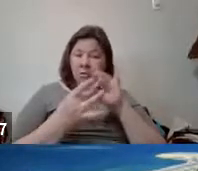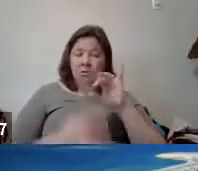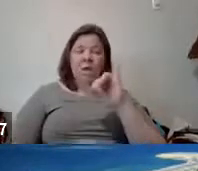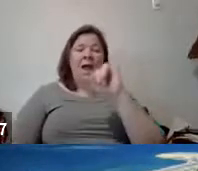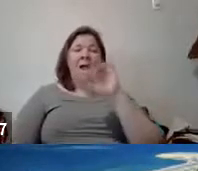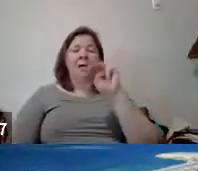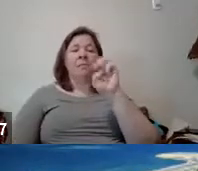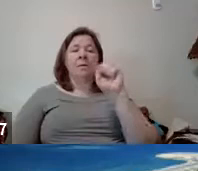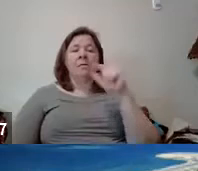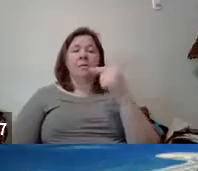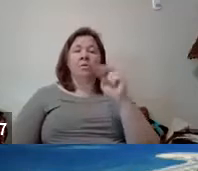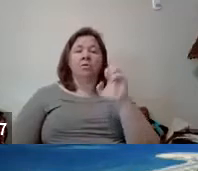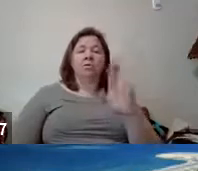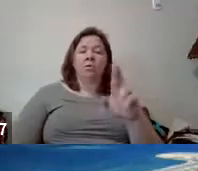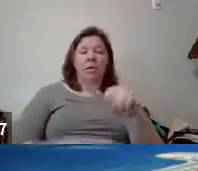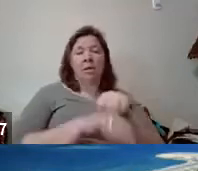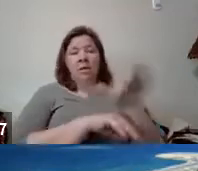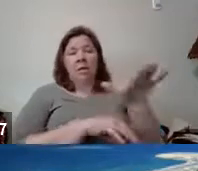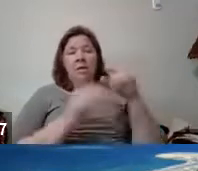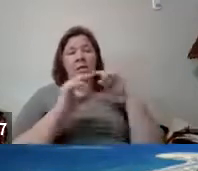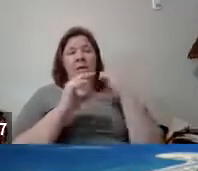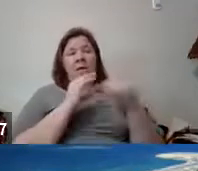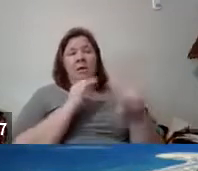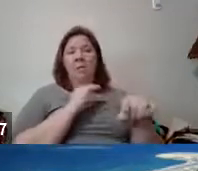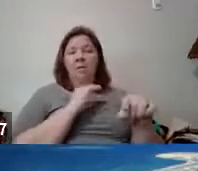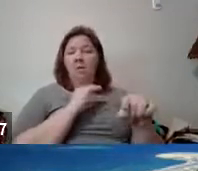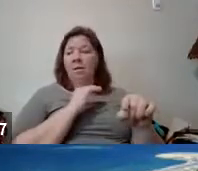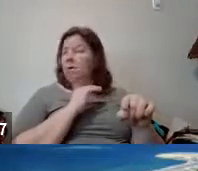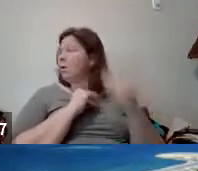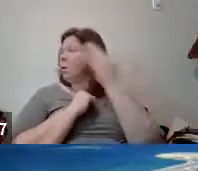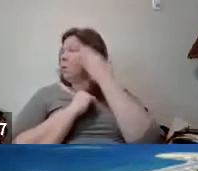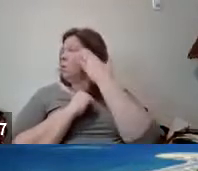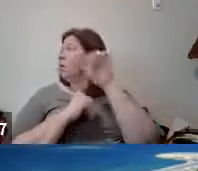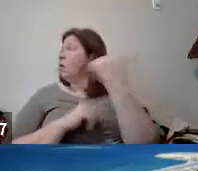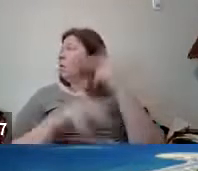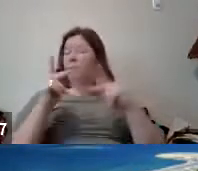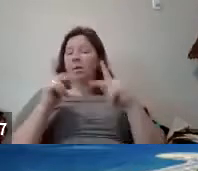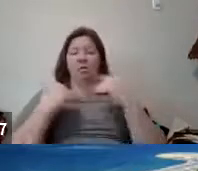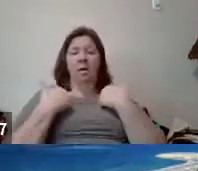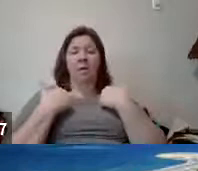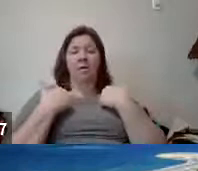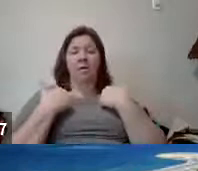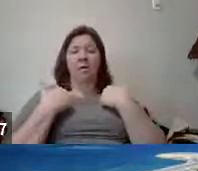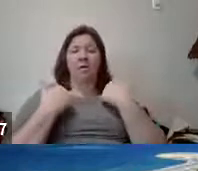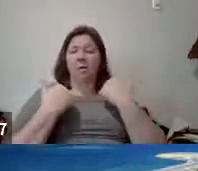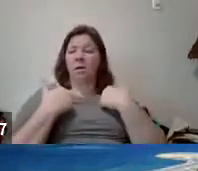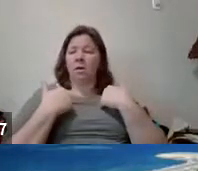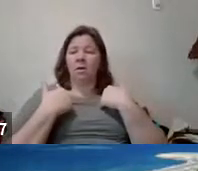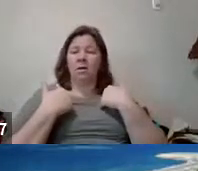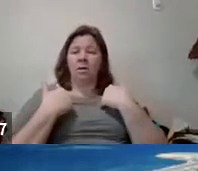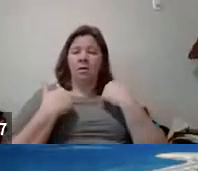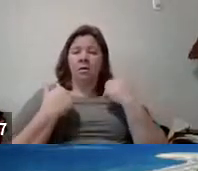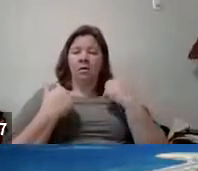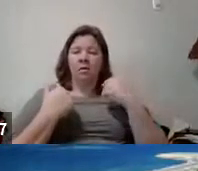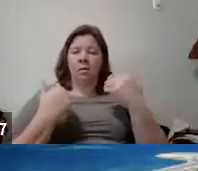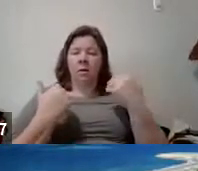an email that you would need to send him for that. I know of other people who've also got accounts, like Chad Trader. I was speaking to